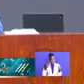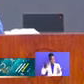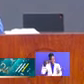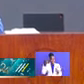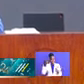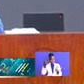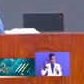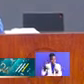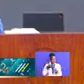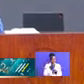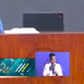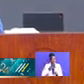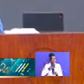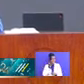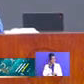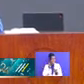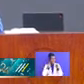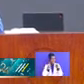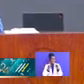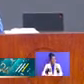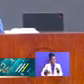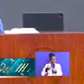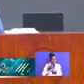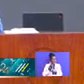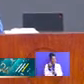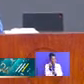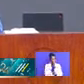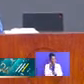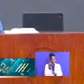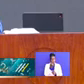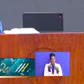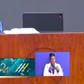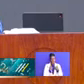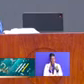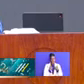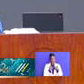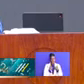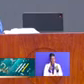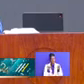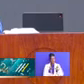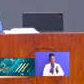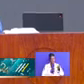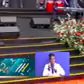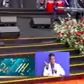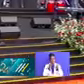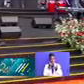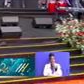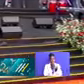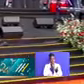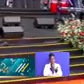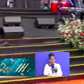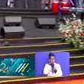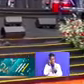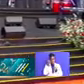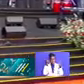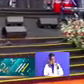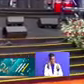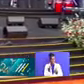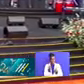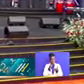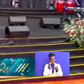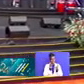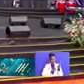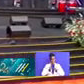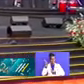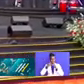achievement my mother could achieve was to have a coas passport but she have never traveled outside the